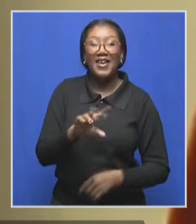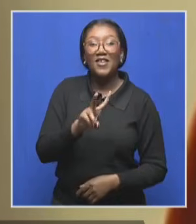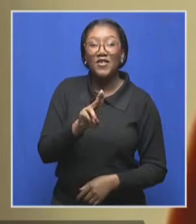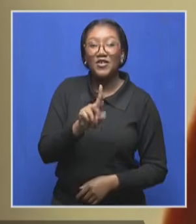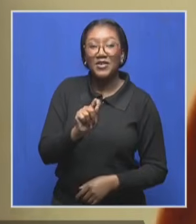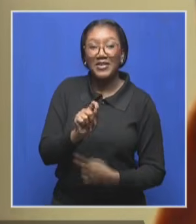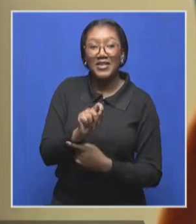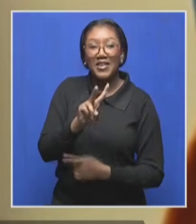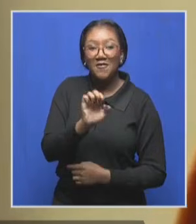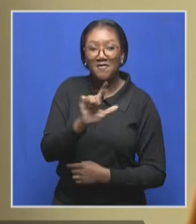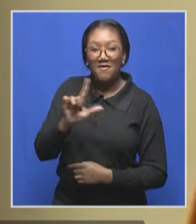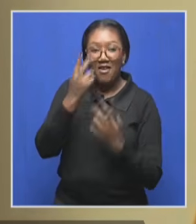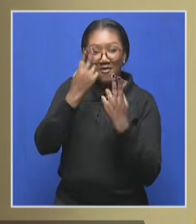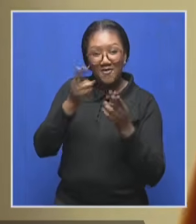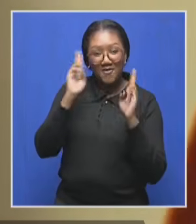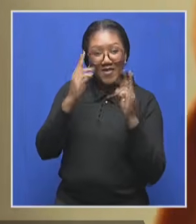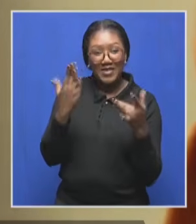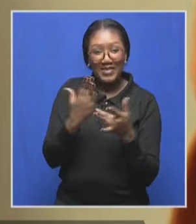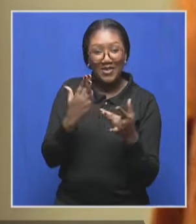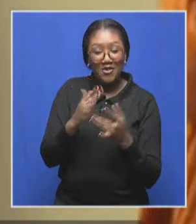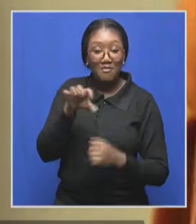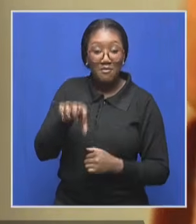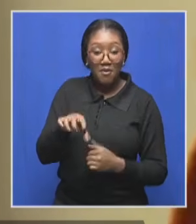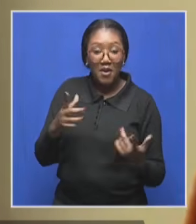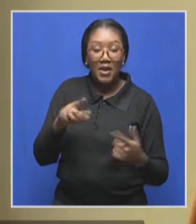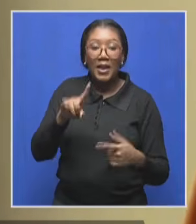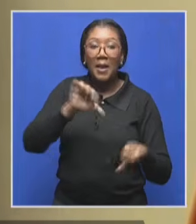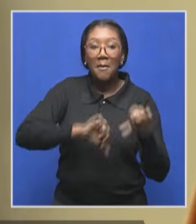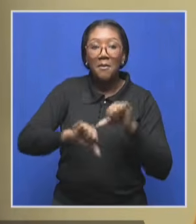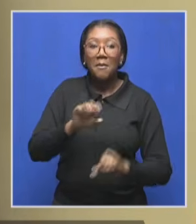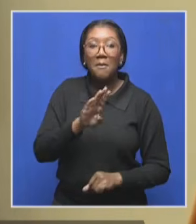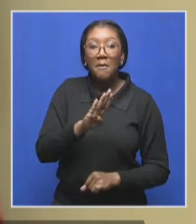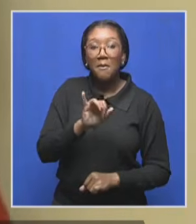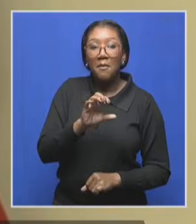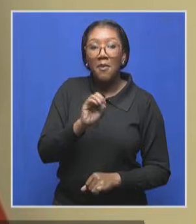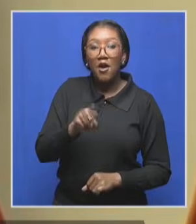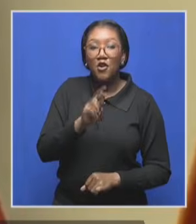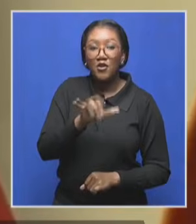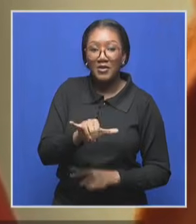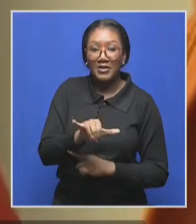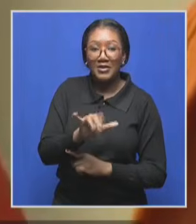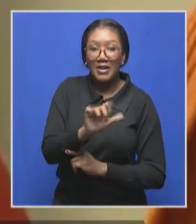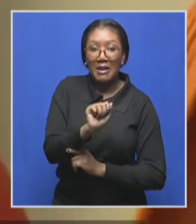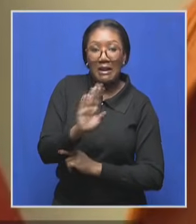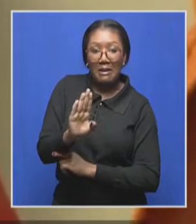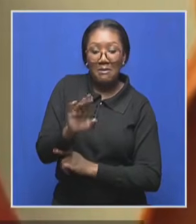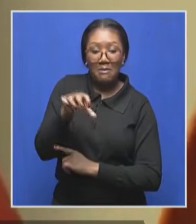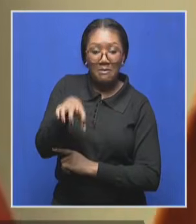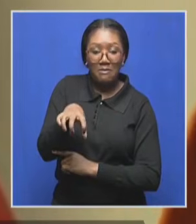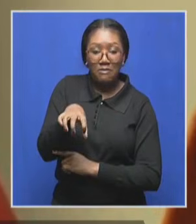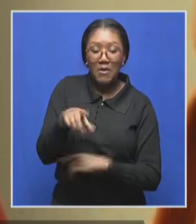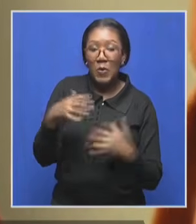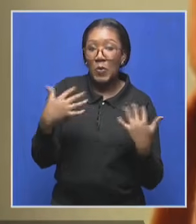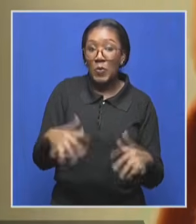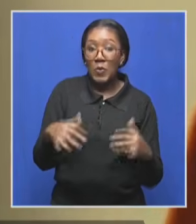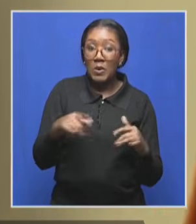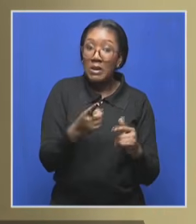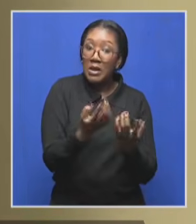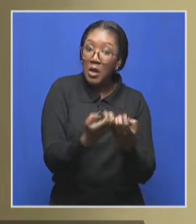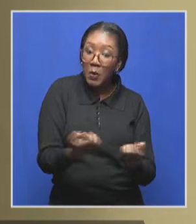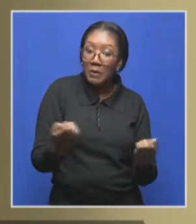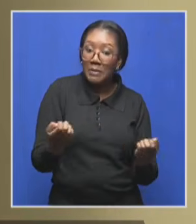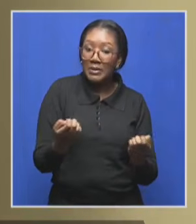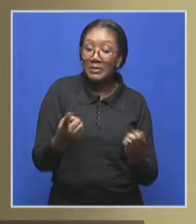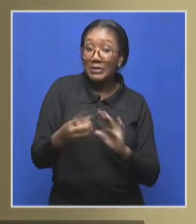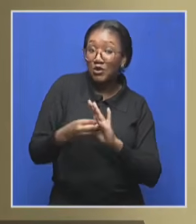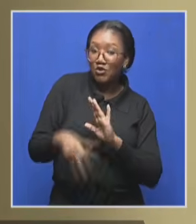we are opening this cell biology lab. And some of the equipment that you see here are the equipment that the students,